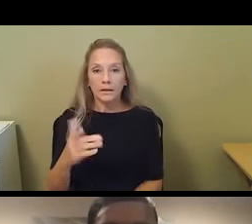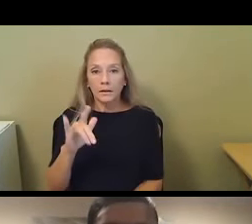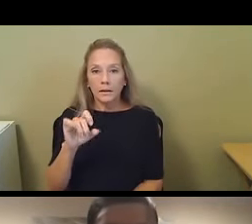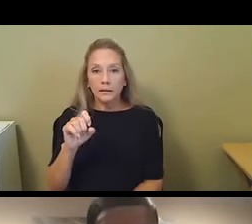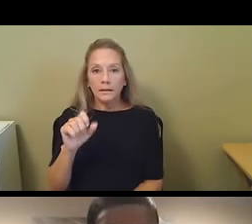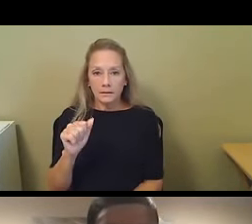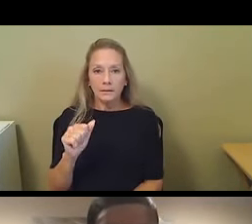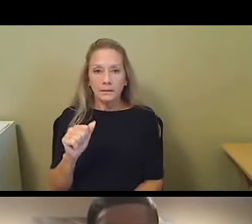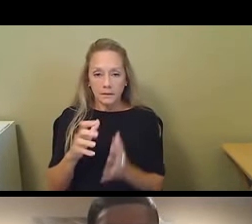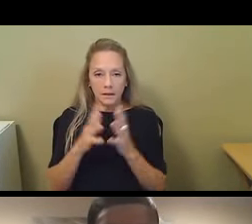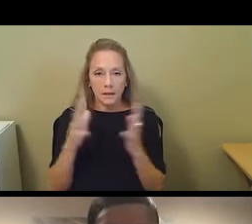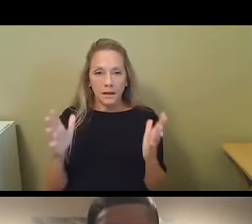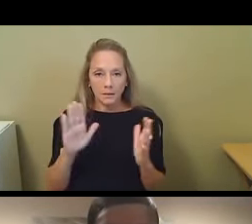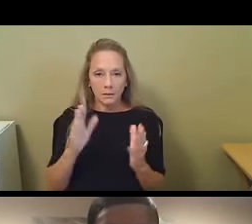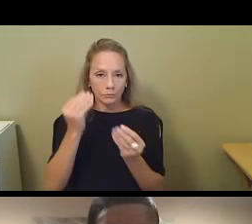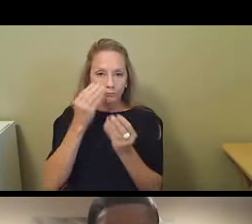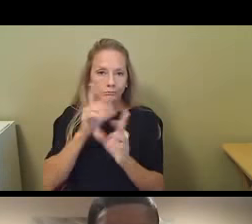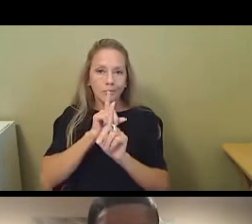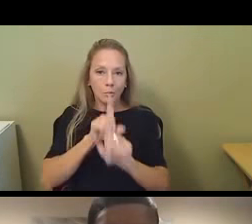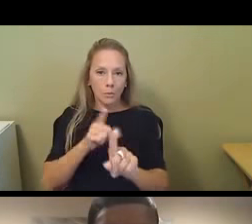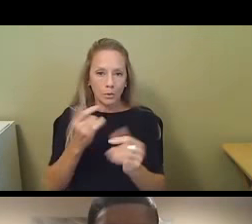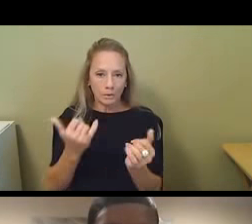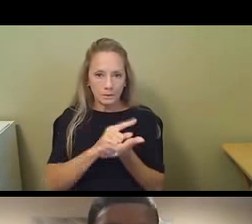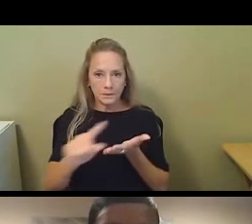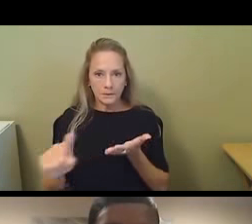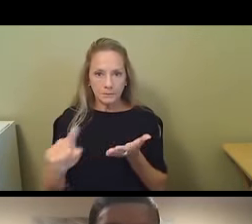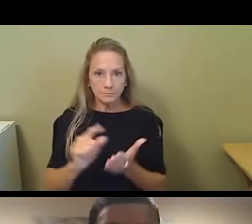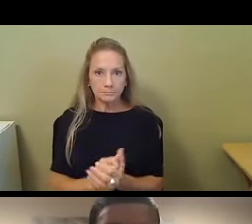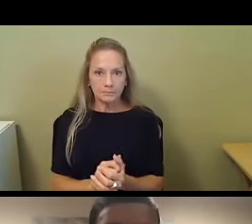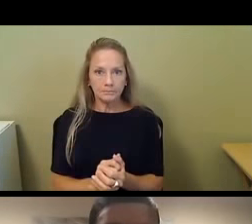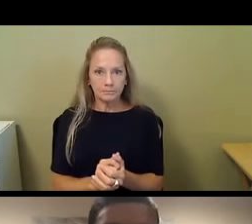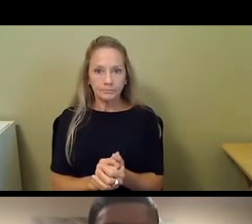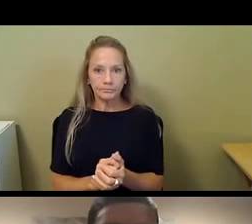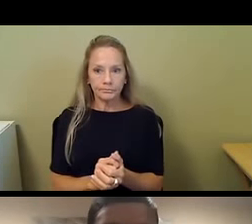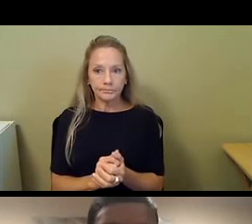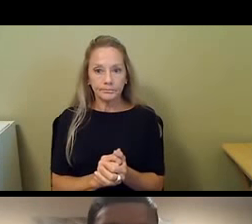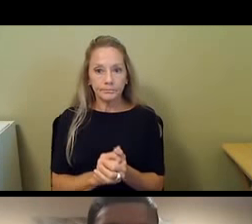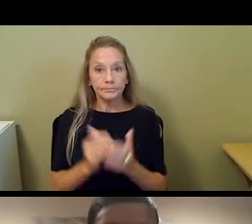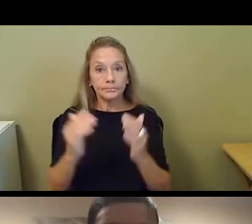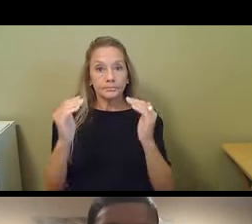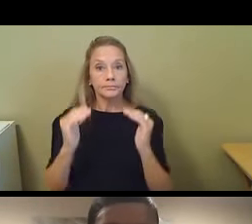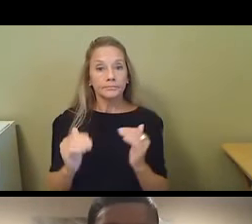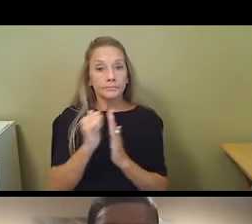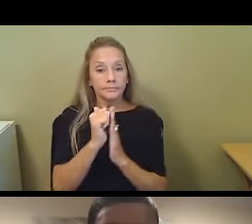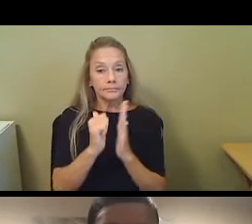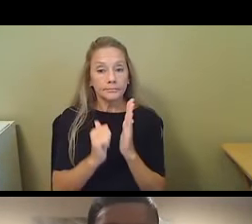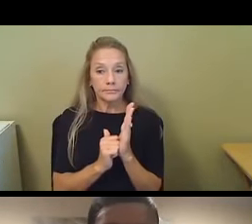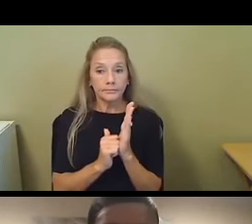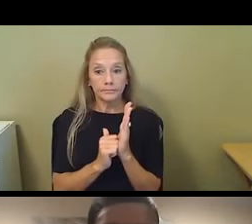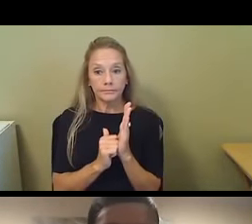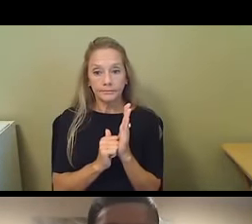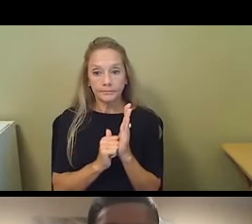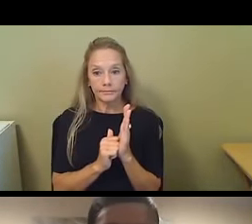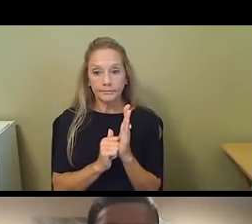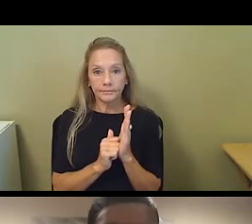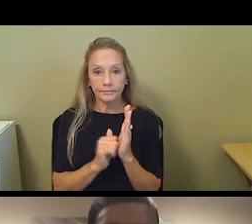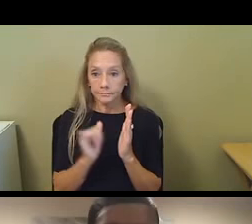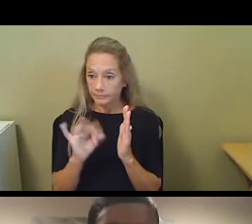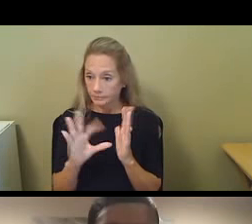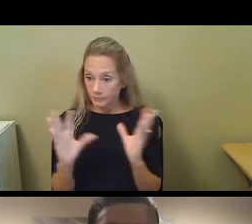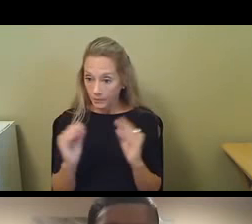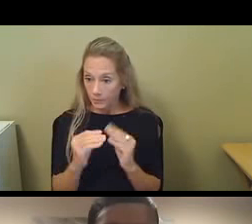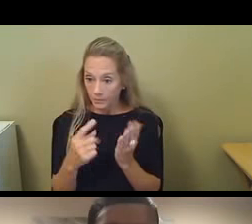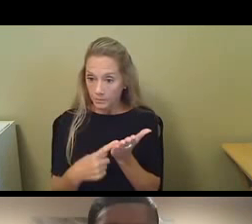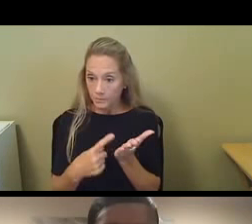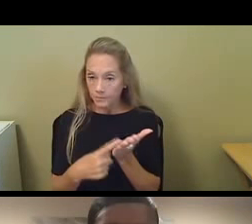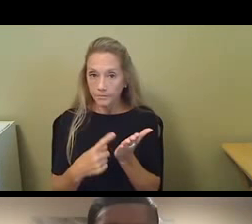for your report this week. And the next item, if we have no further discussion